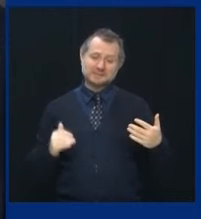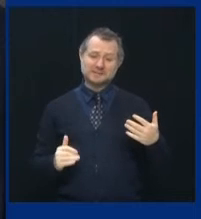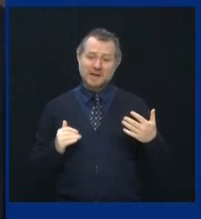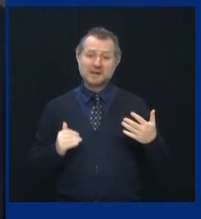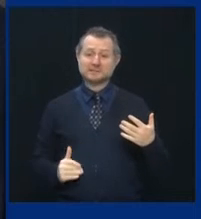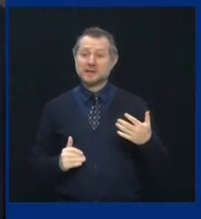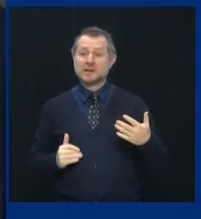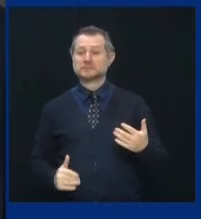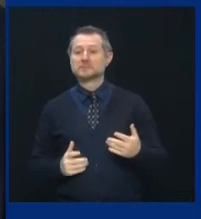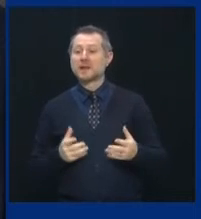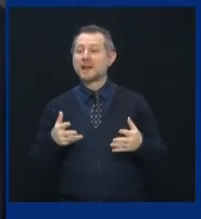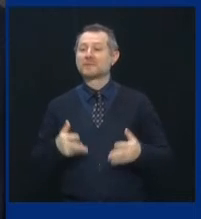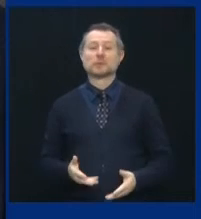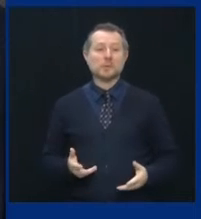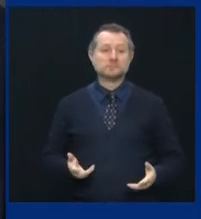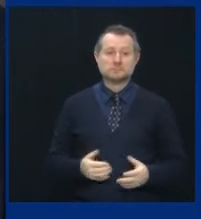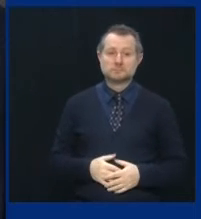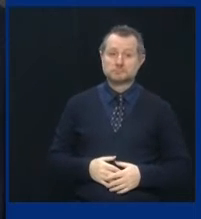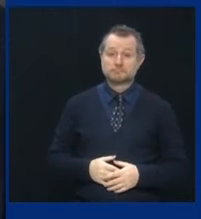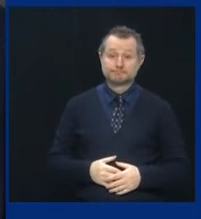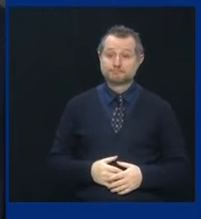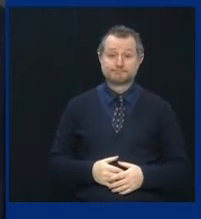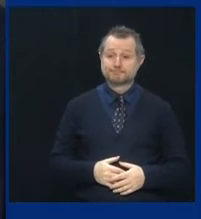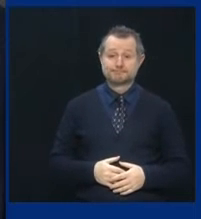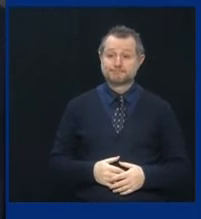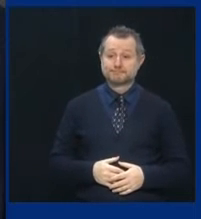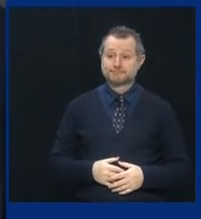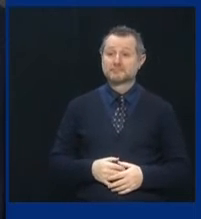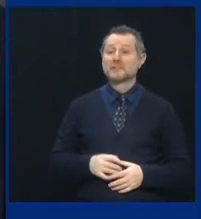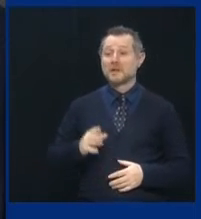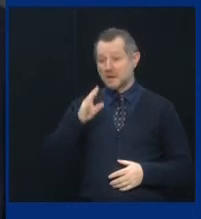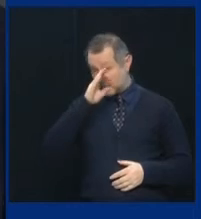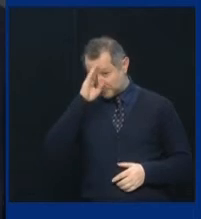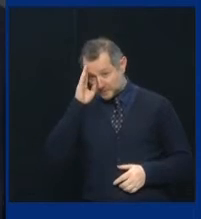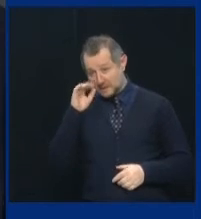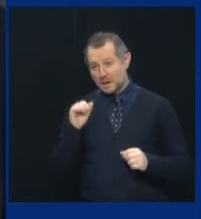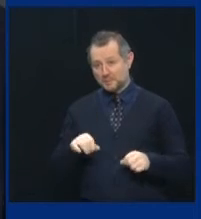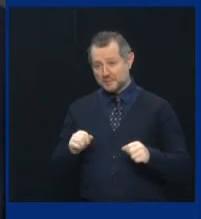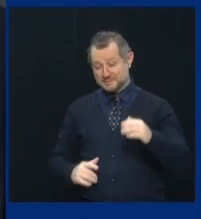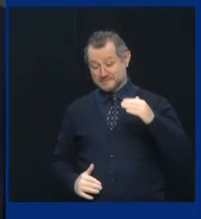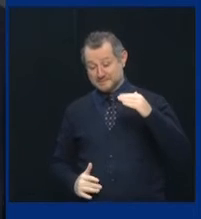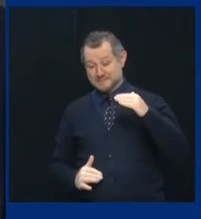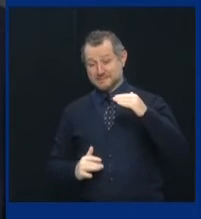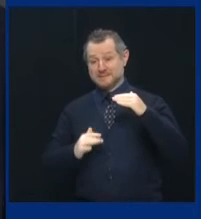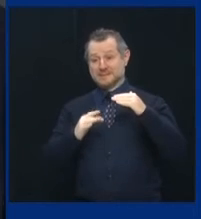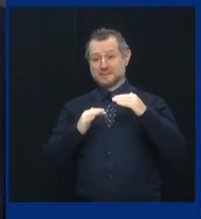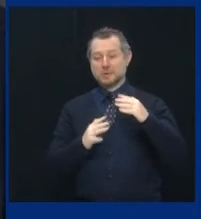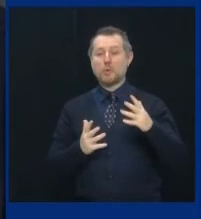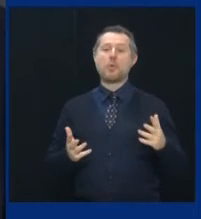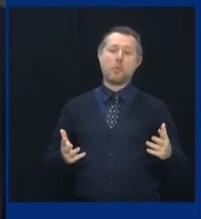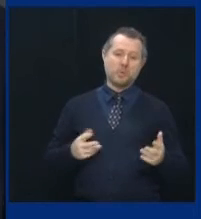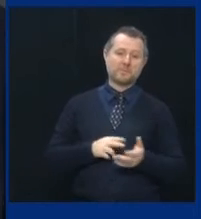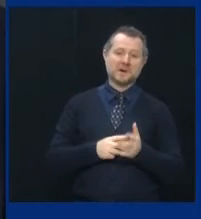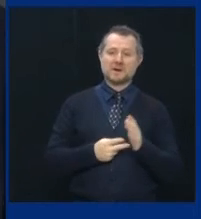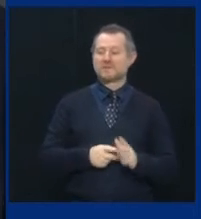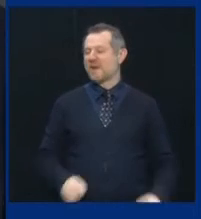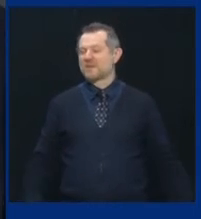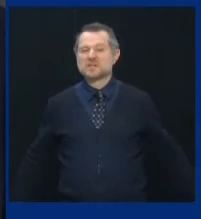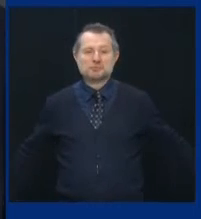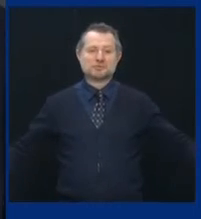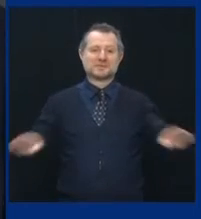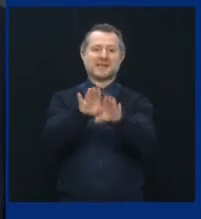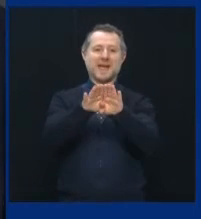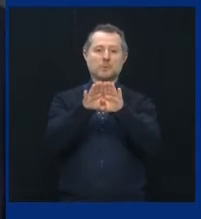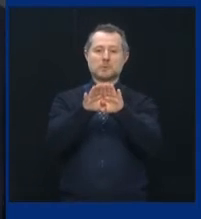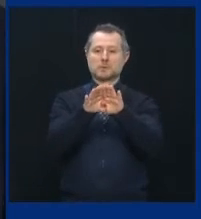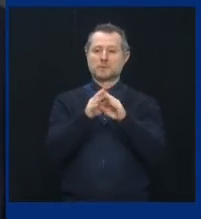that is a hospital capacity becomes problematic, then we go to full shutdown, and that's a red